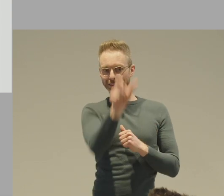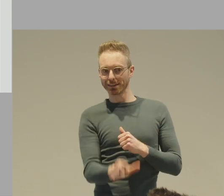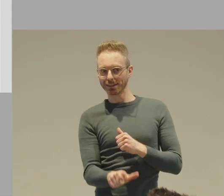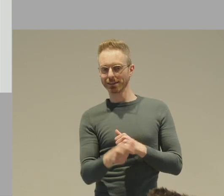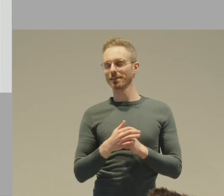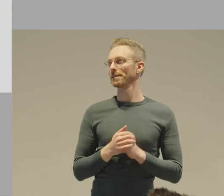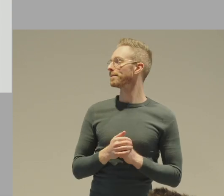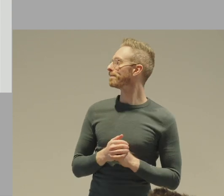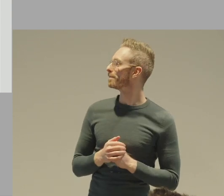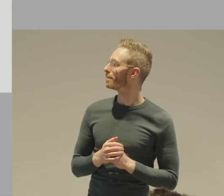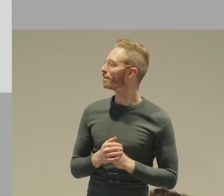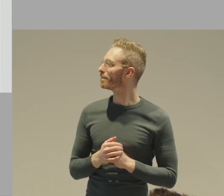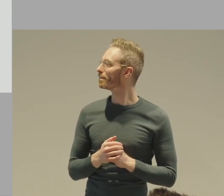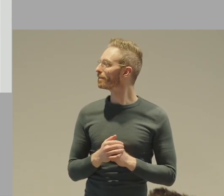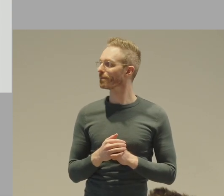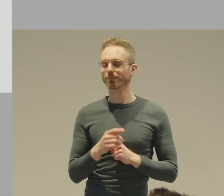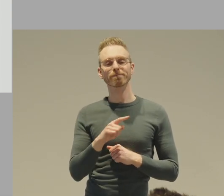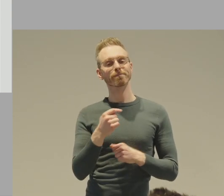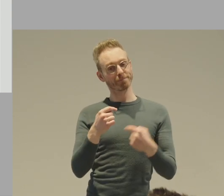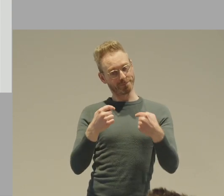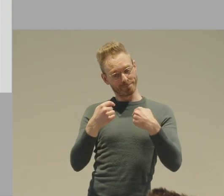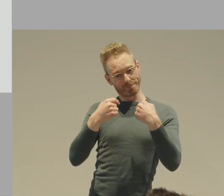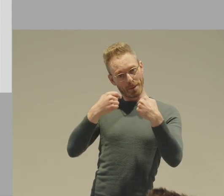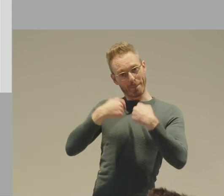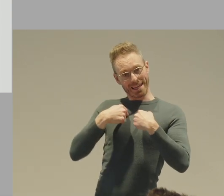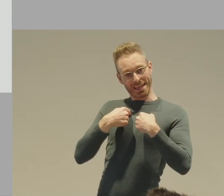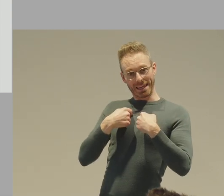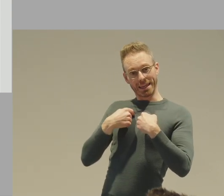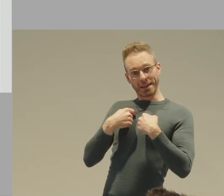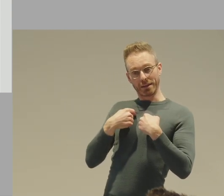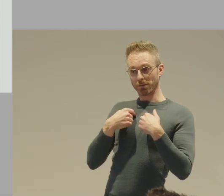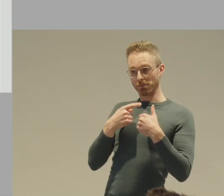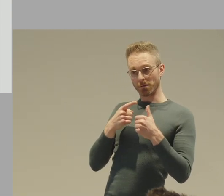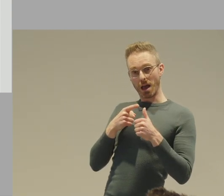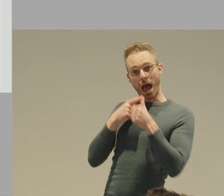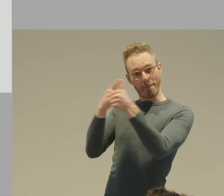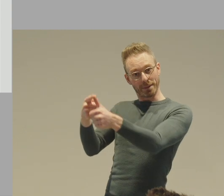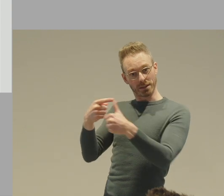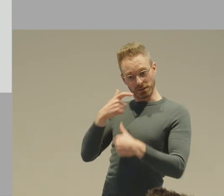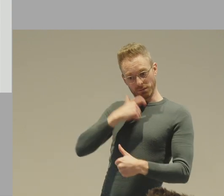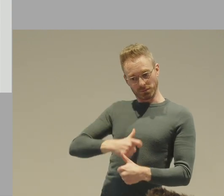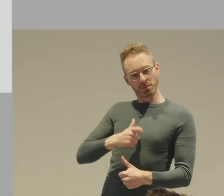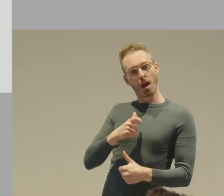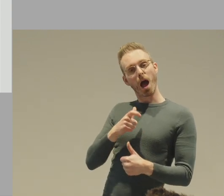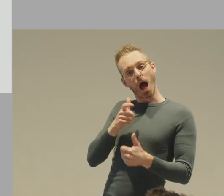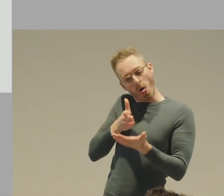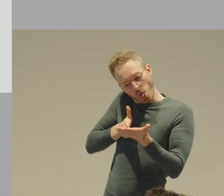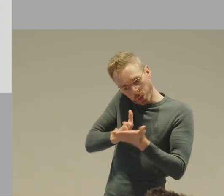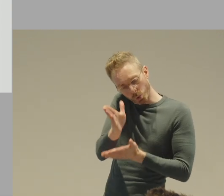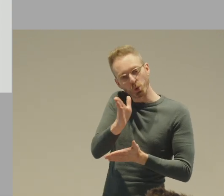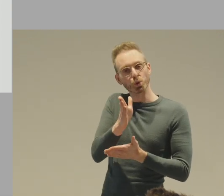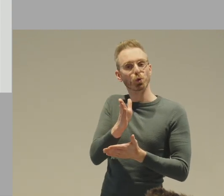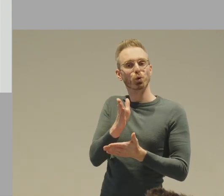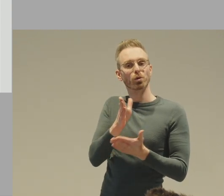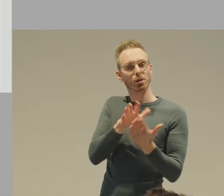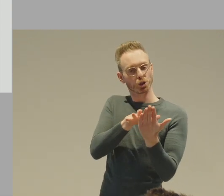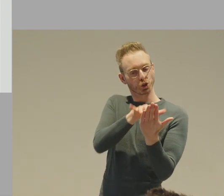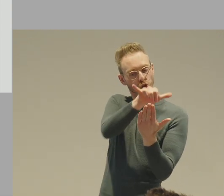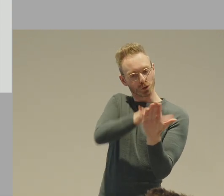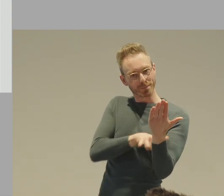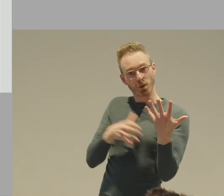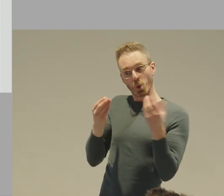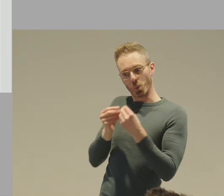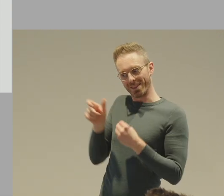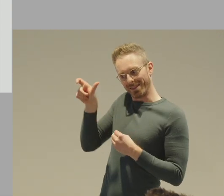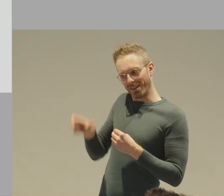applicant, I will go through the script with the support worker and ask them to interpret complex language or stage directions in the